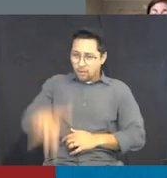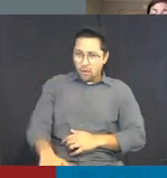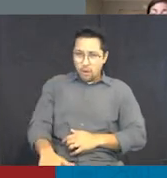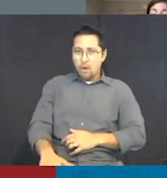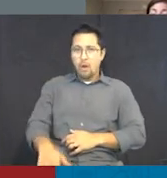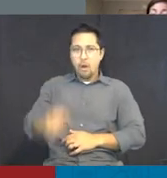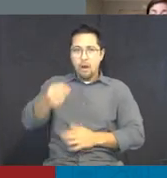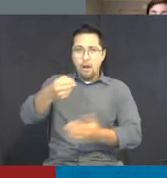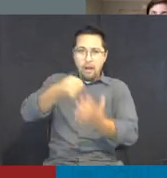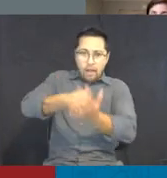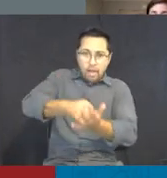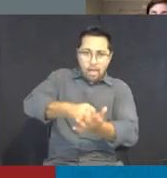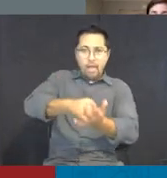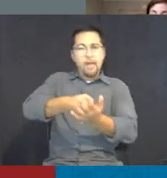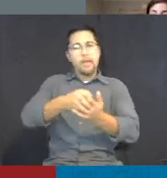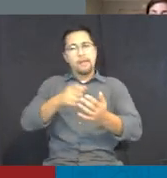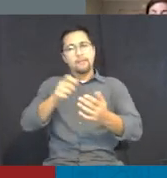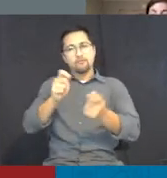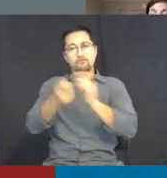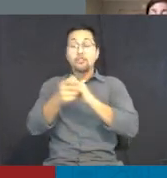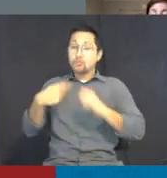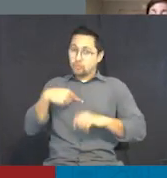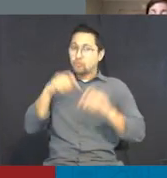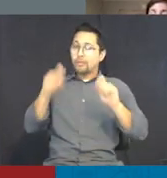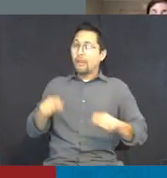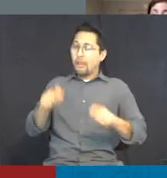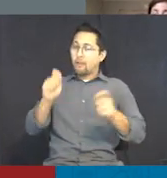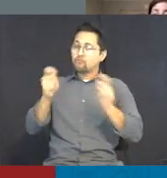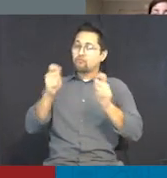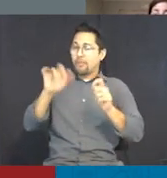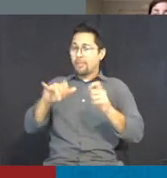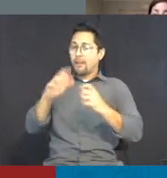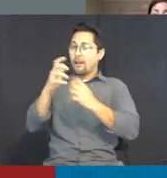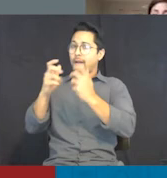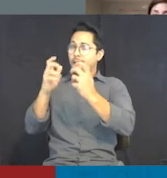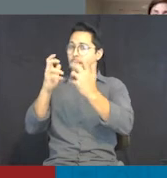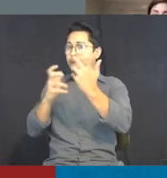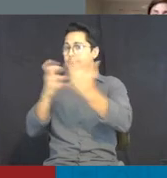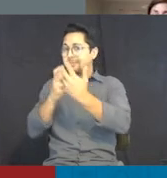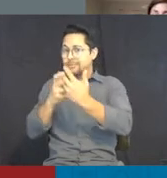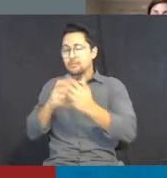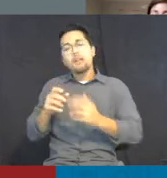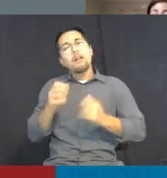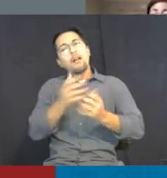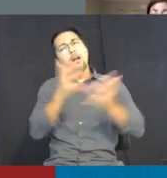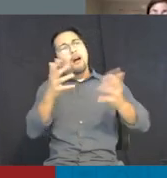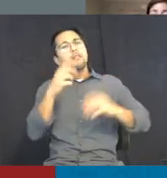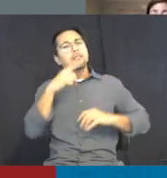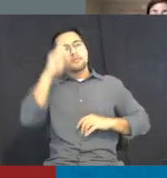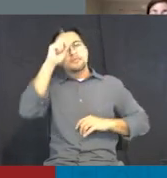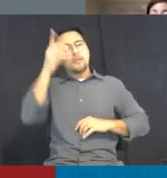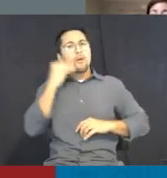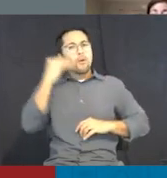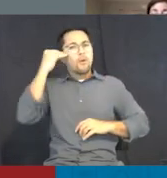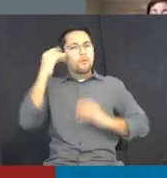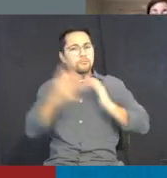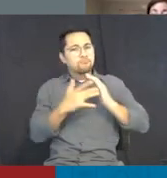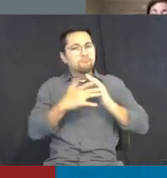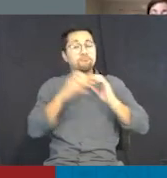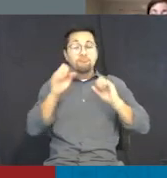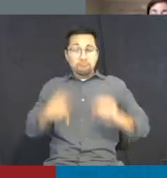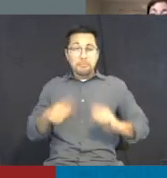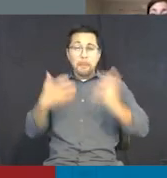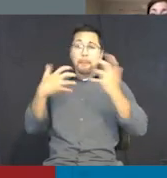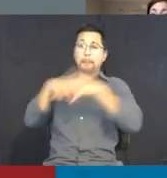that Simply Home system. So for example, if there's somebody that's hard of hearing, maybe when somebody is at